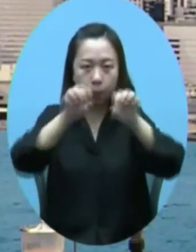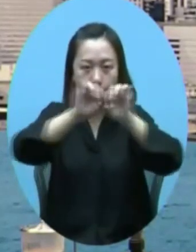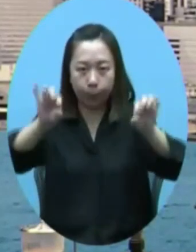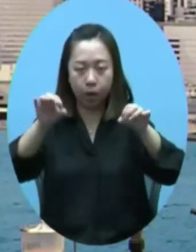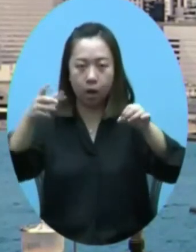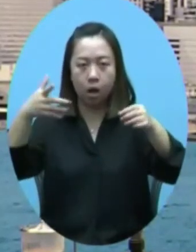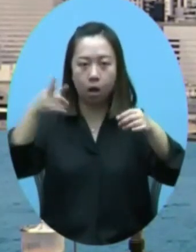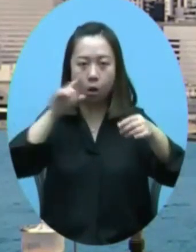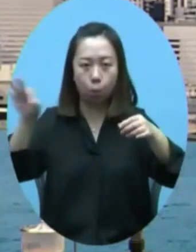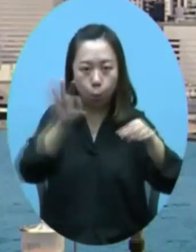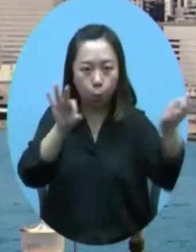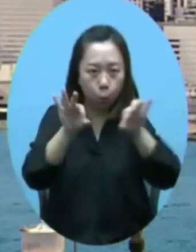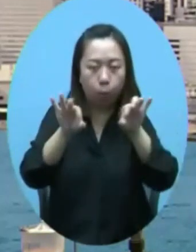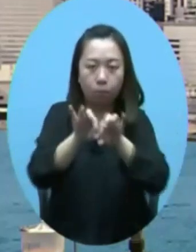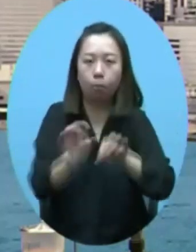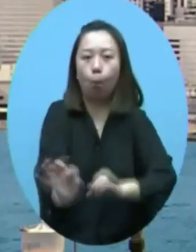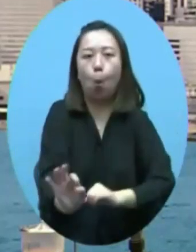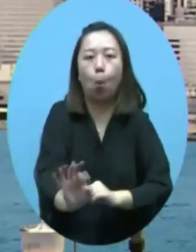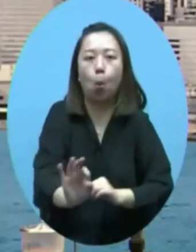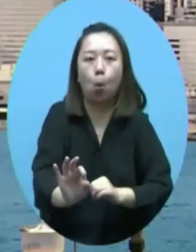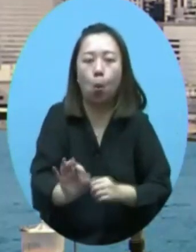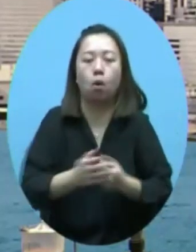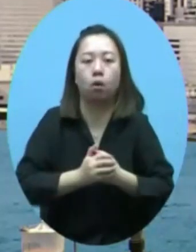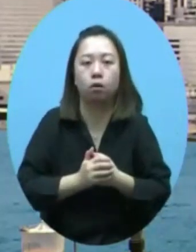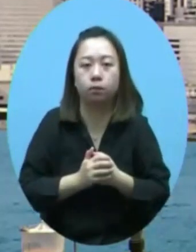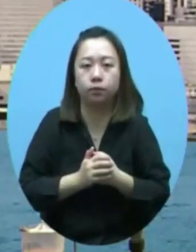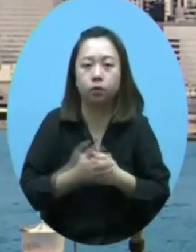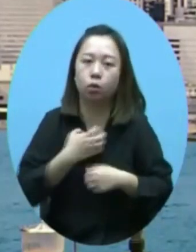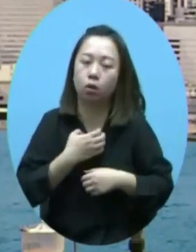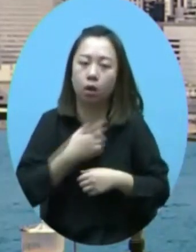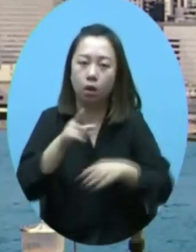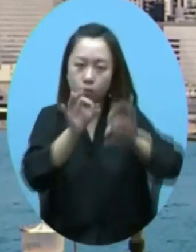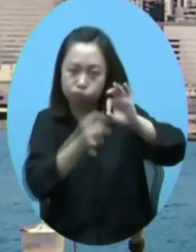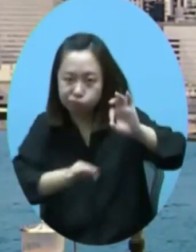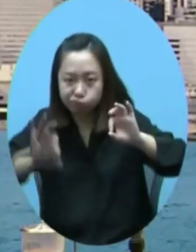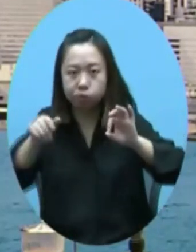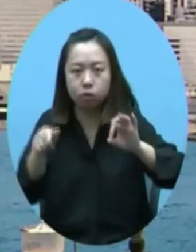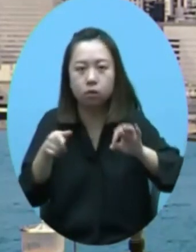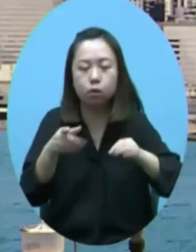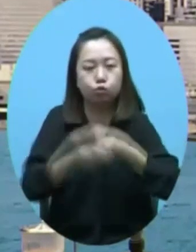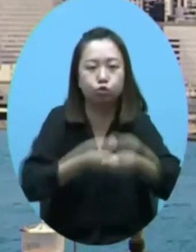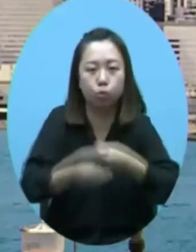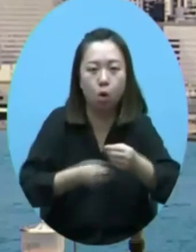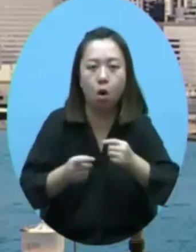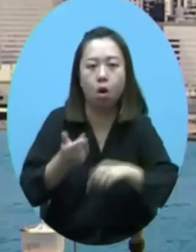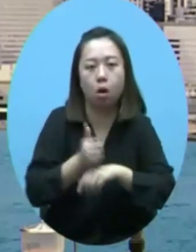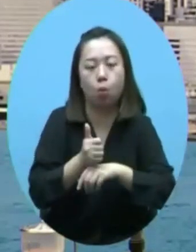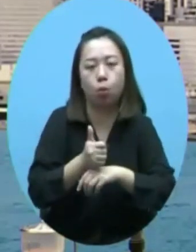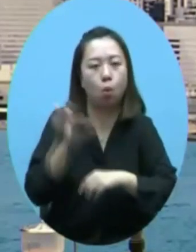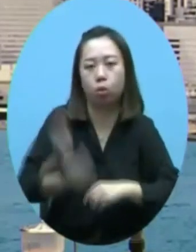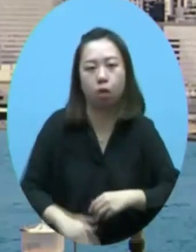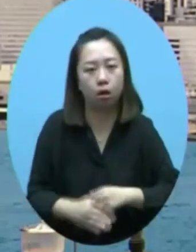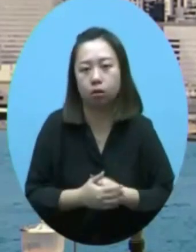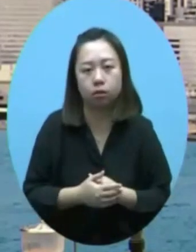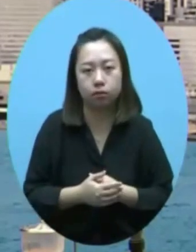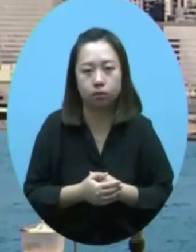not joined together and they were actually shown or exposed on the outside of the building. So the experts feel that they could